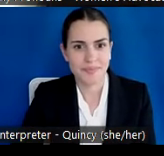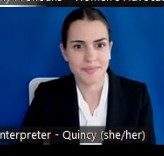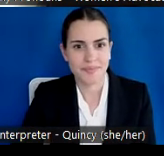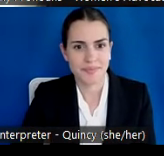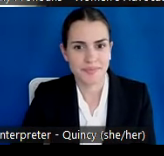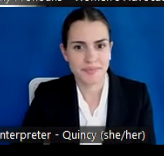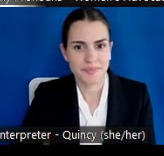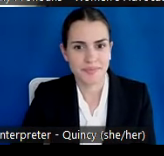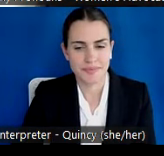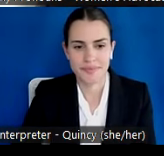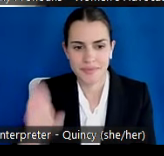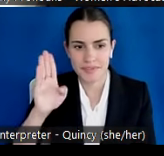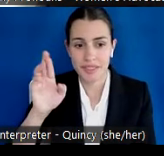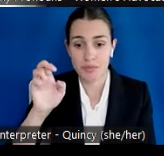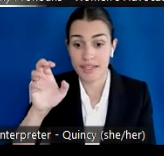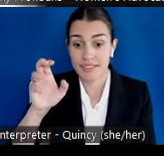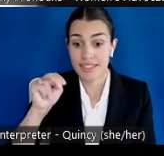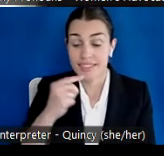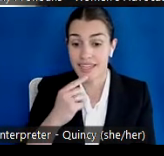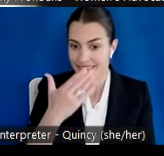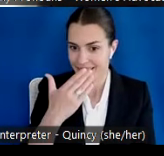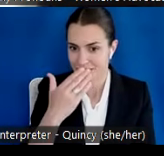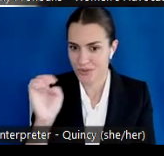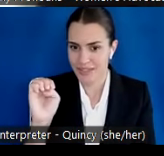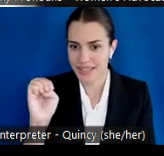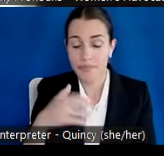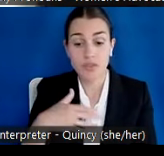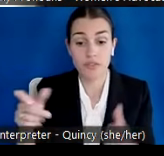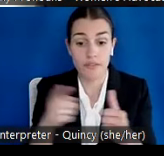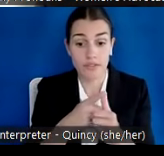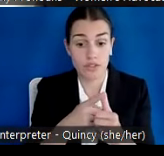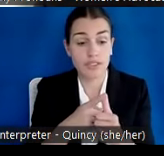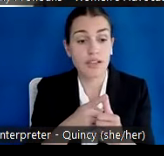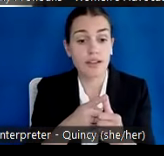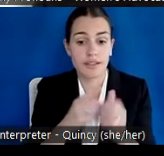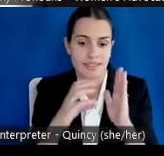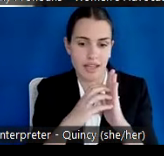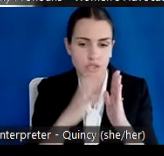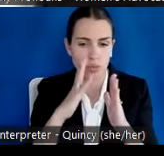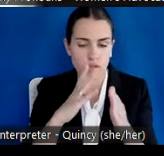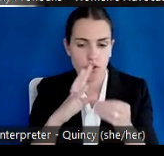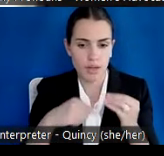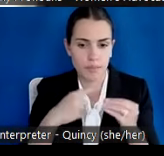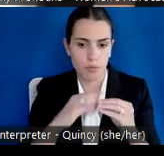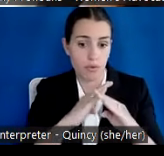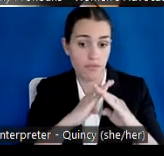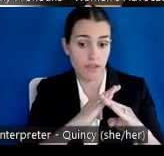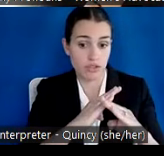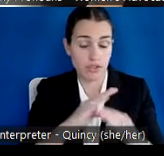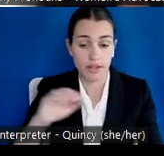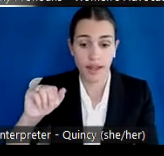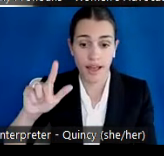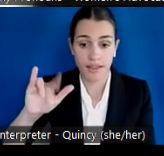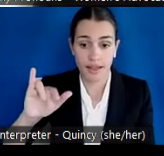Thank you, E. So for this first section, we'll talk about prevention and allyship, which a lot of you indicated you are interested